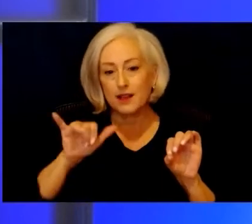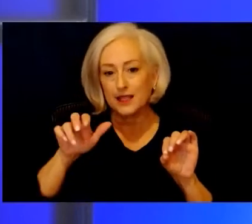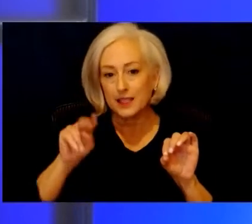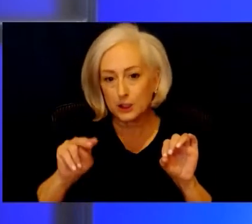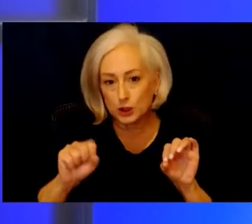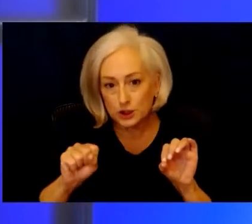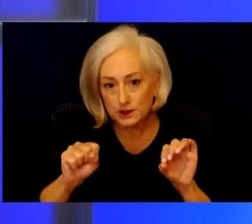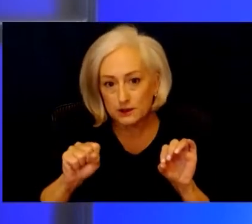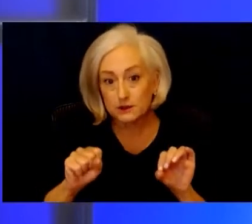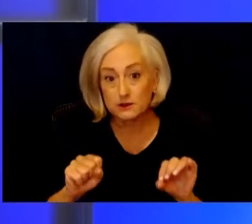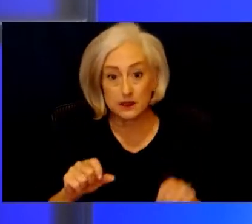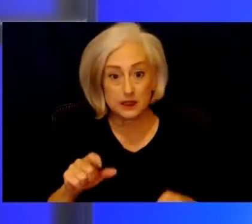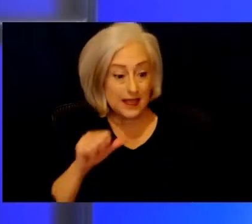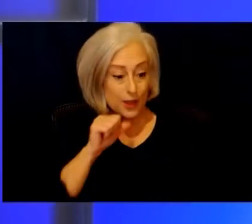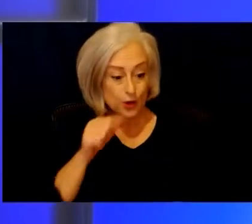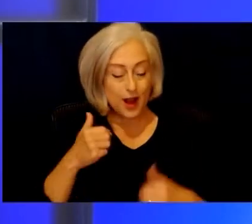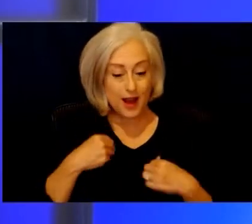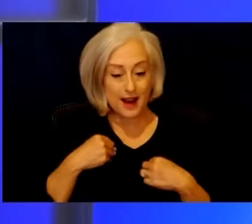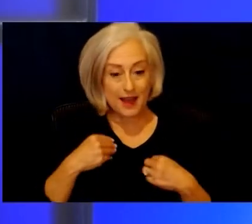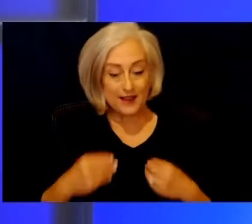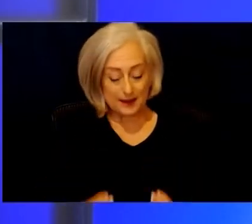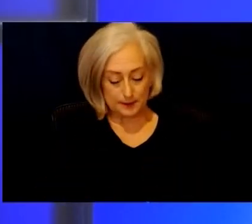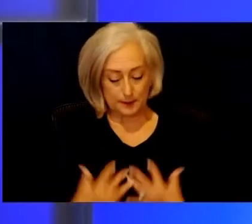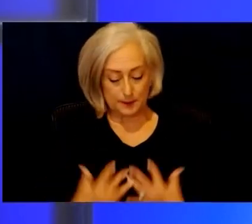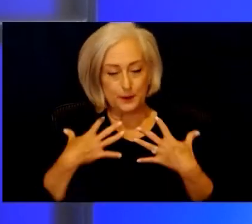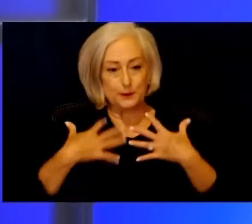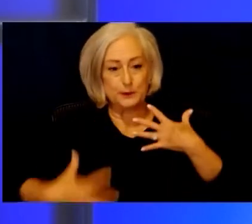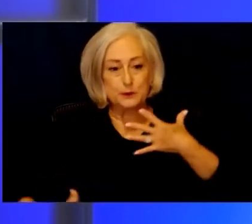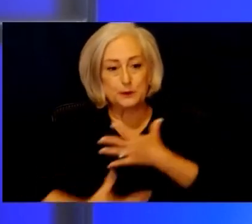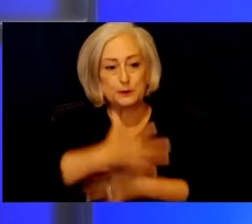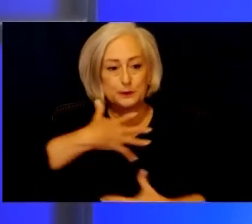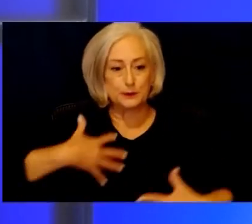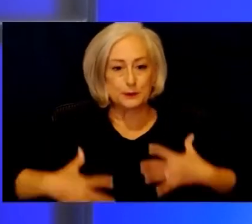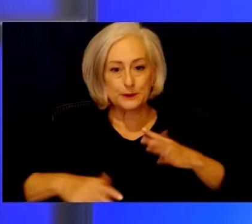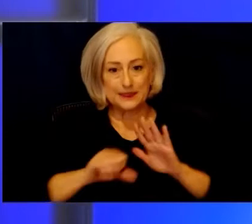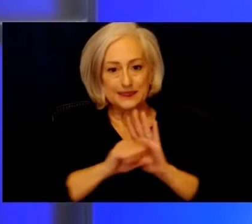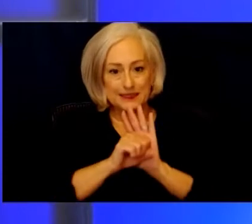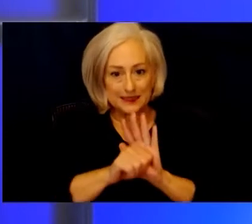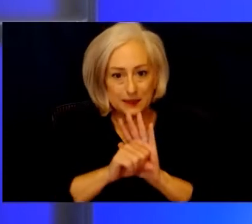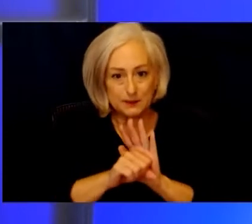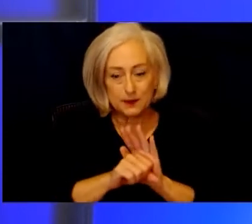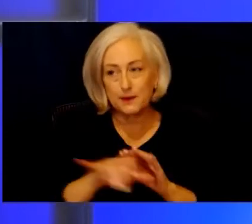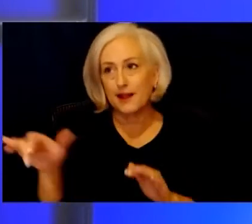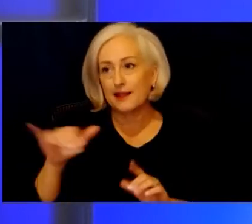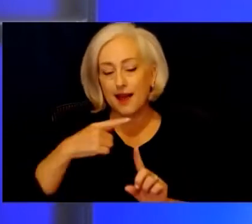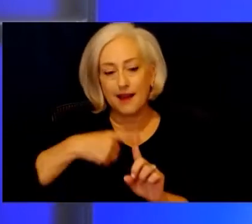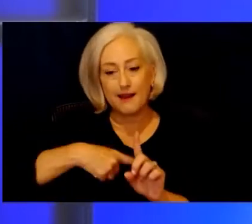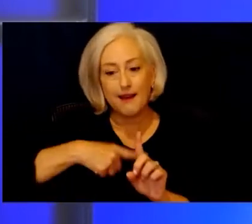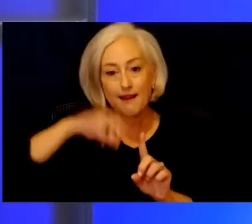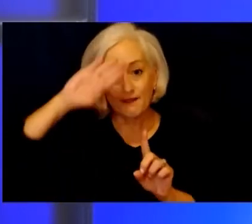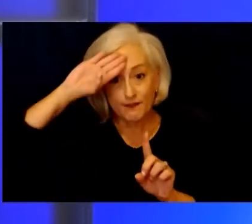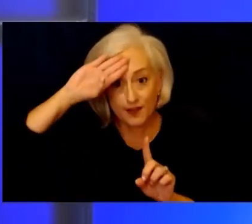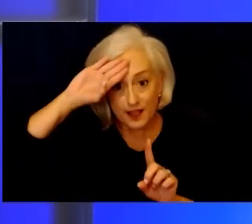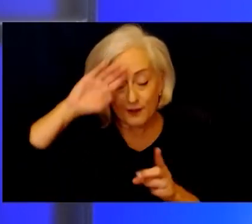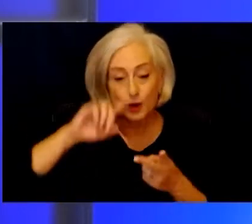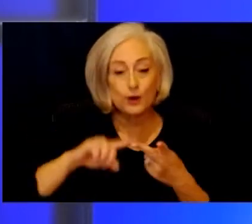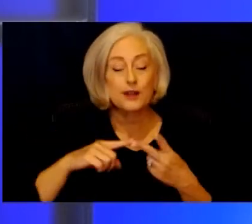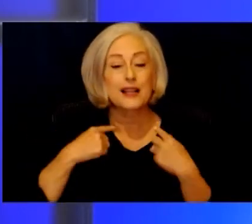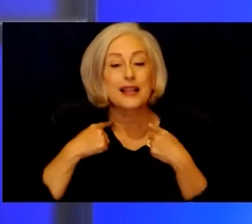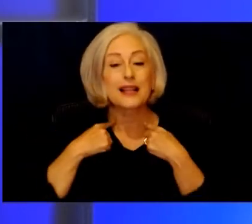of systemic symptoms. So they're not having as much fevers, they're not having lymph node swelling. And so I think